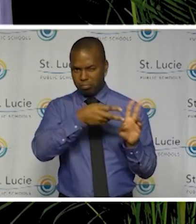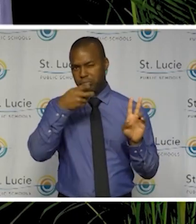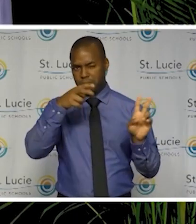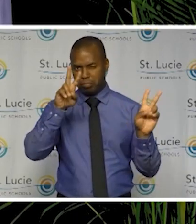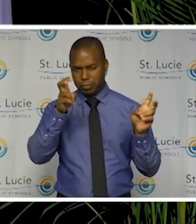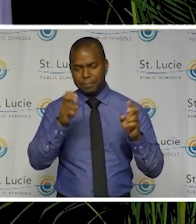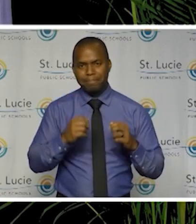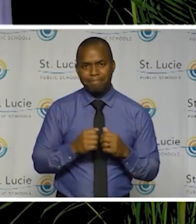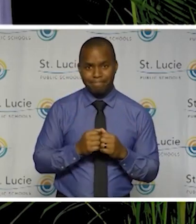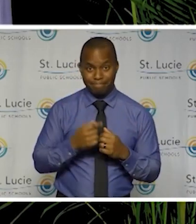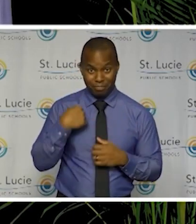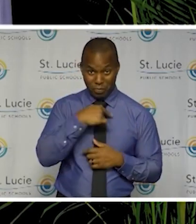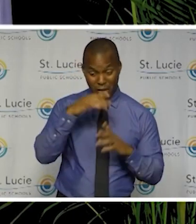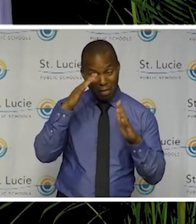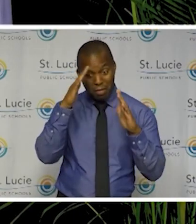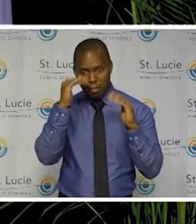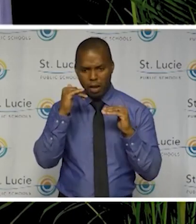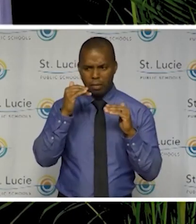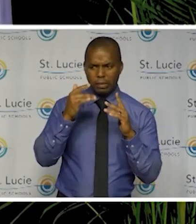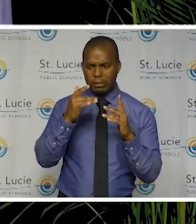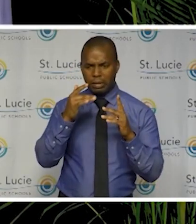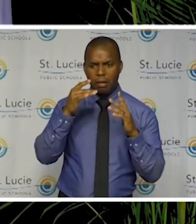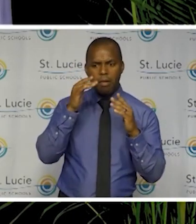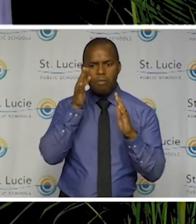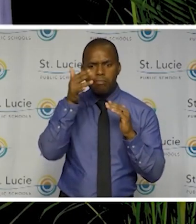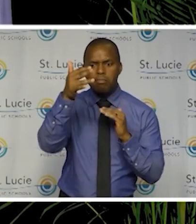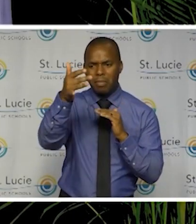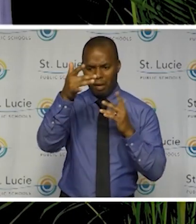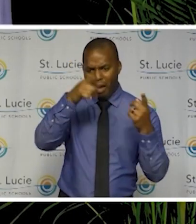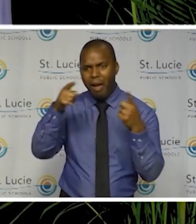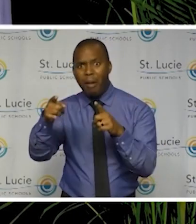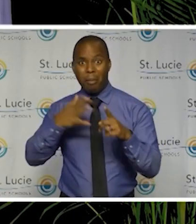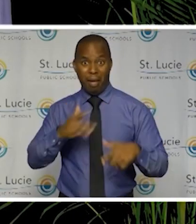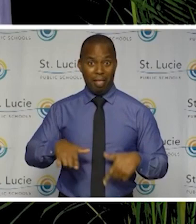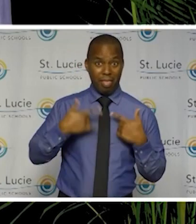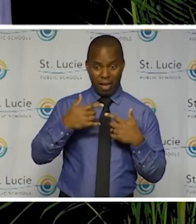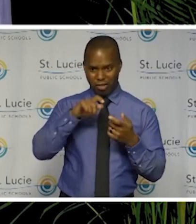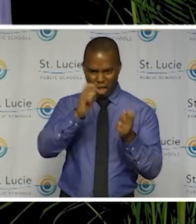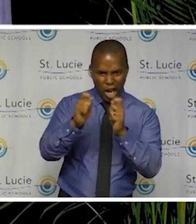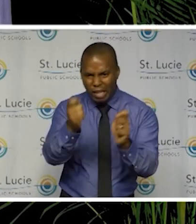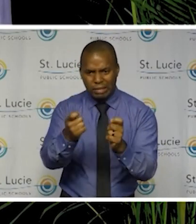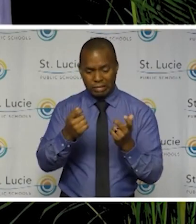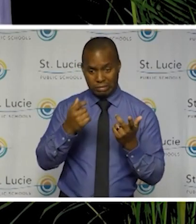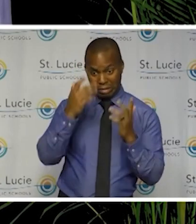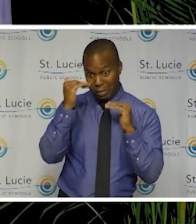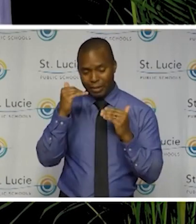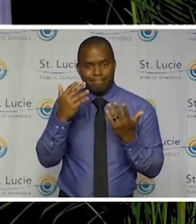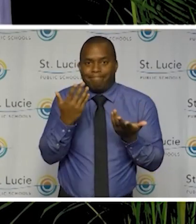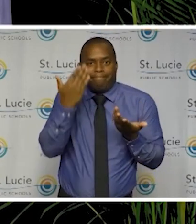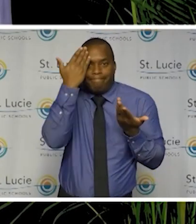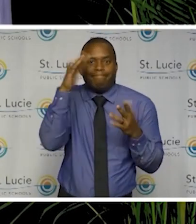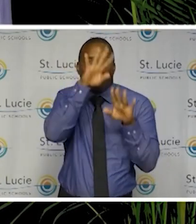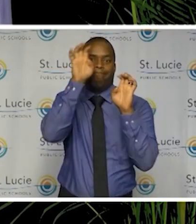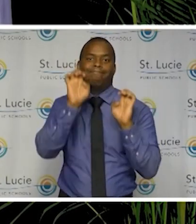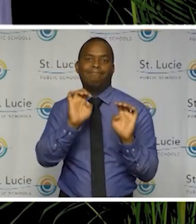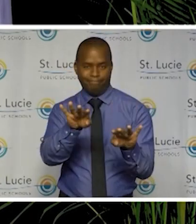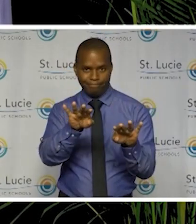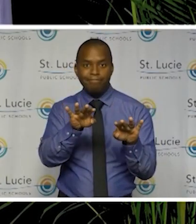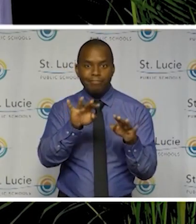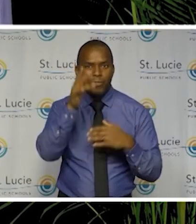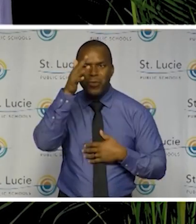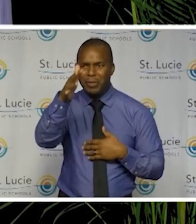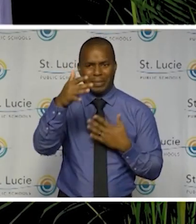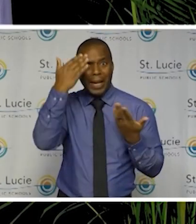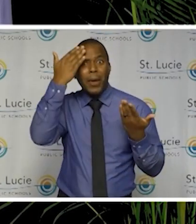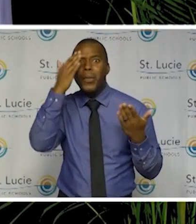None of us can predict with certainty the twists and turns our lives will take. Life is uncertain, the future unknown.